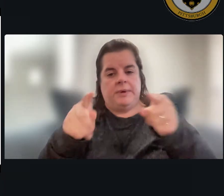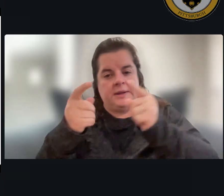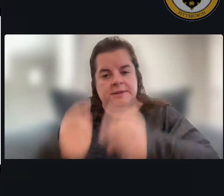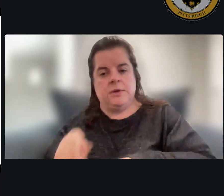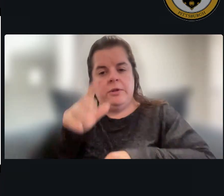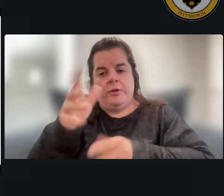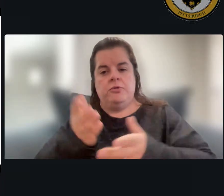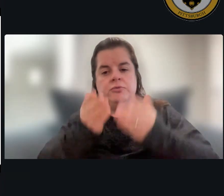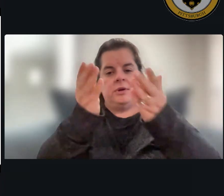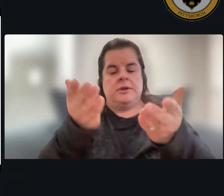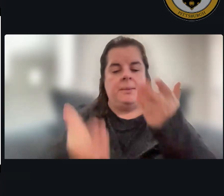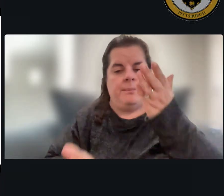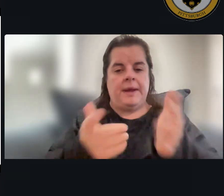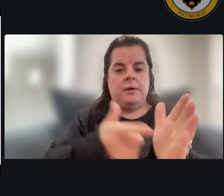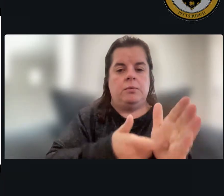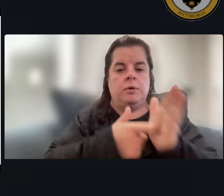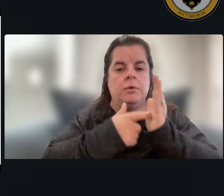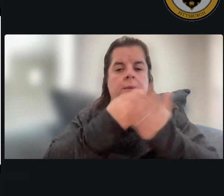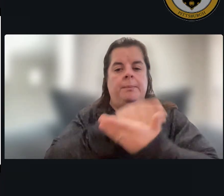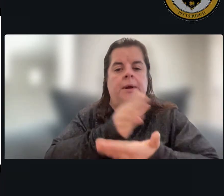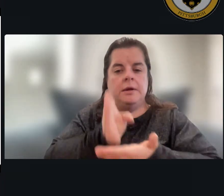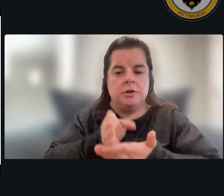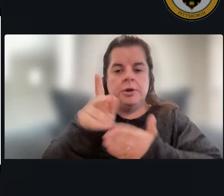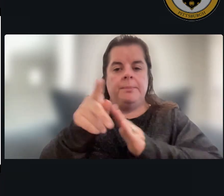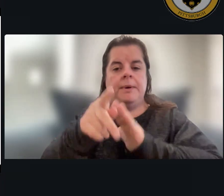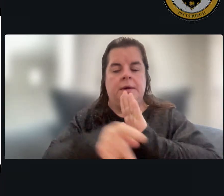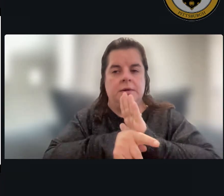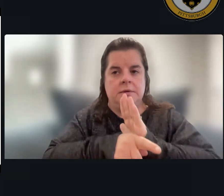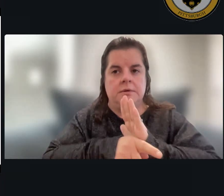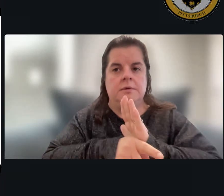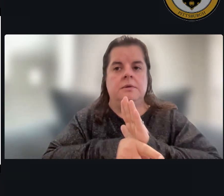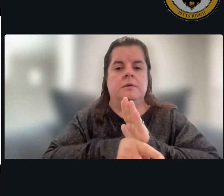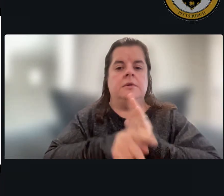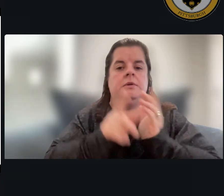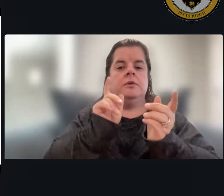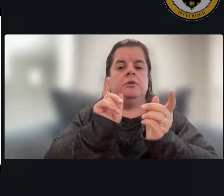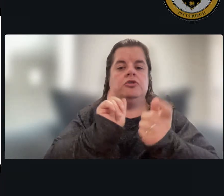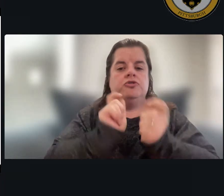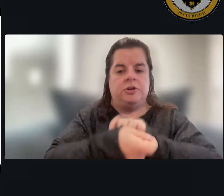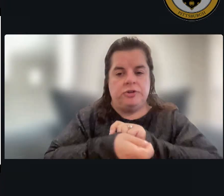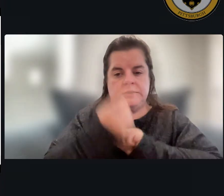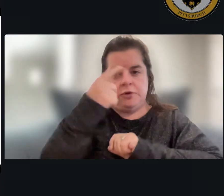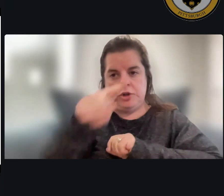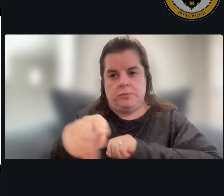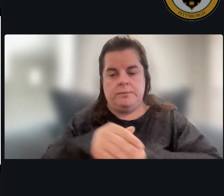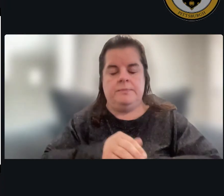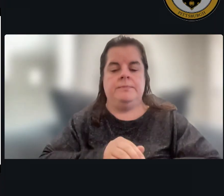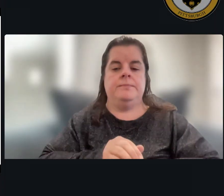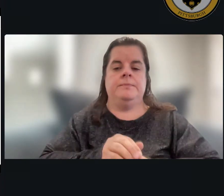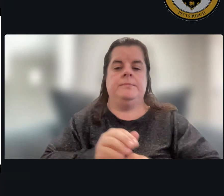some point require budgetary and policy implications for you all.